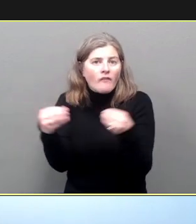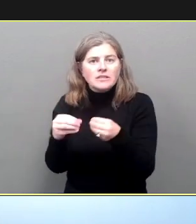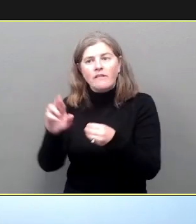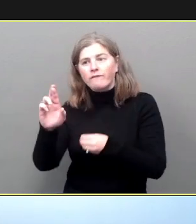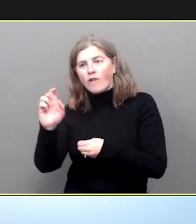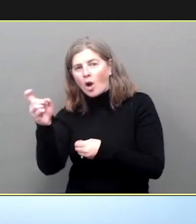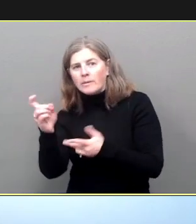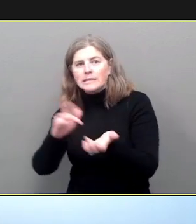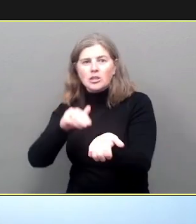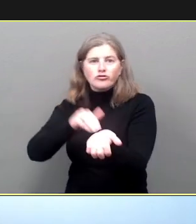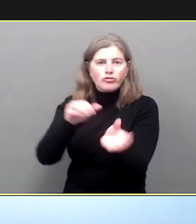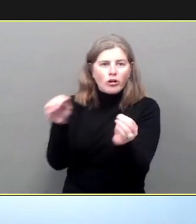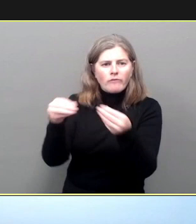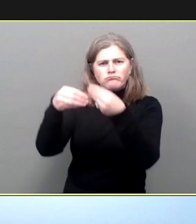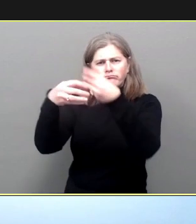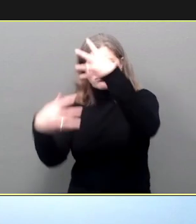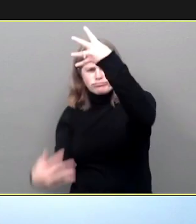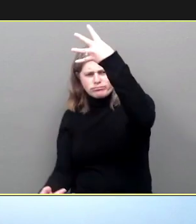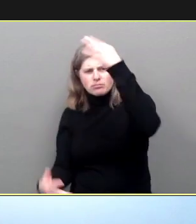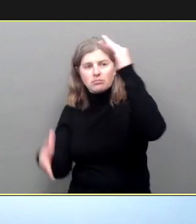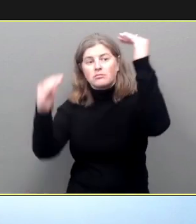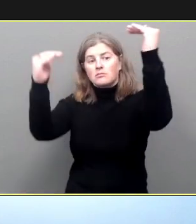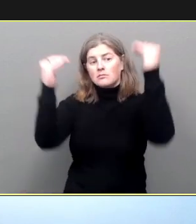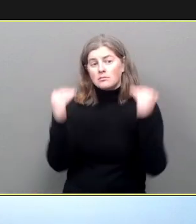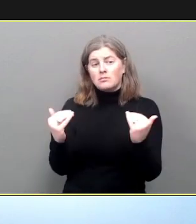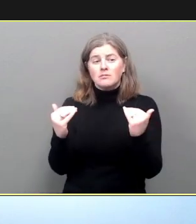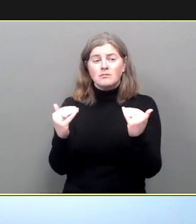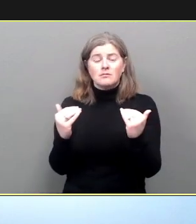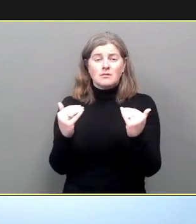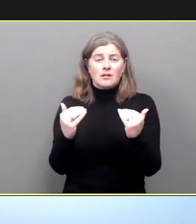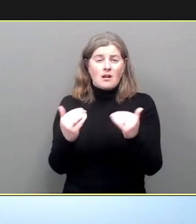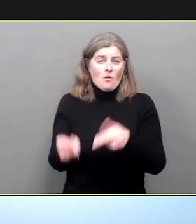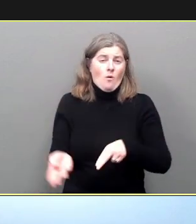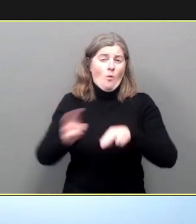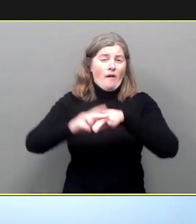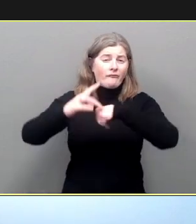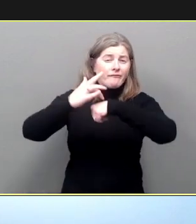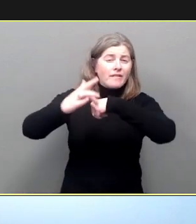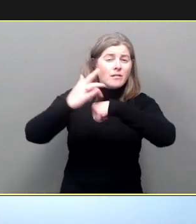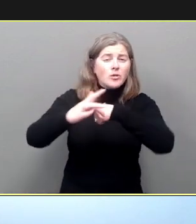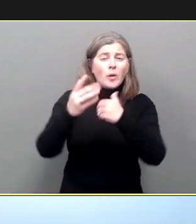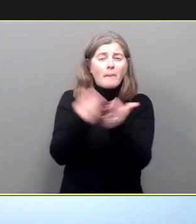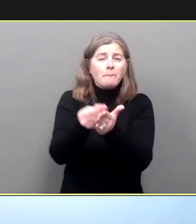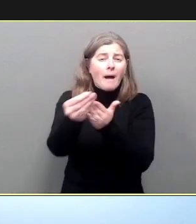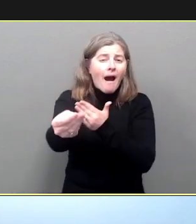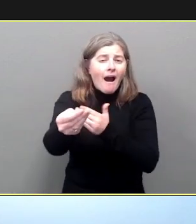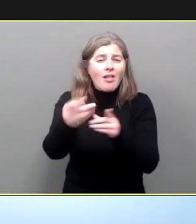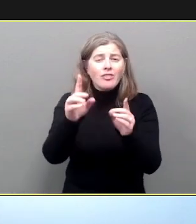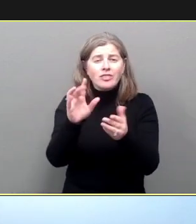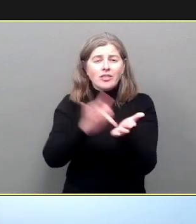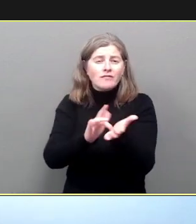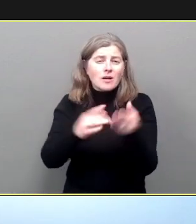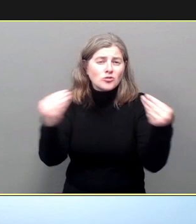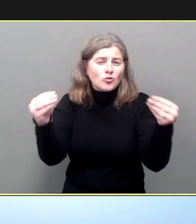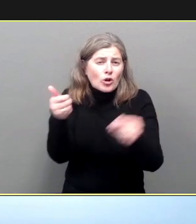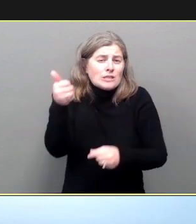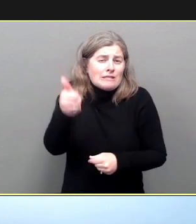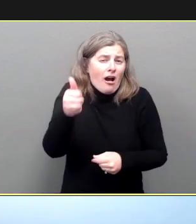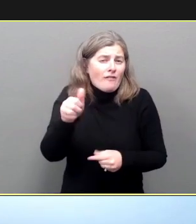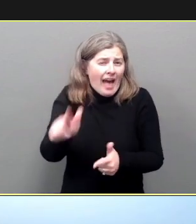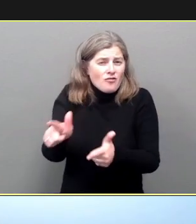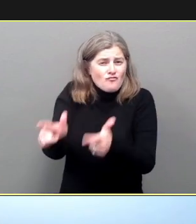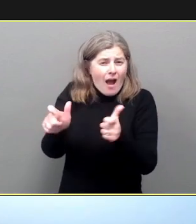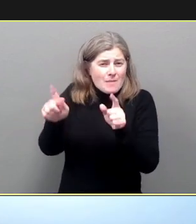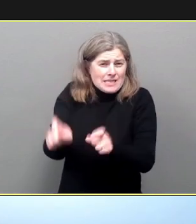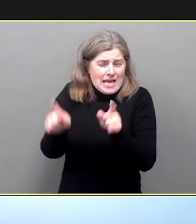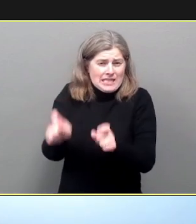offices, etc. And then we do want to mention the increasing availability of over-the-counter rapid testings. So I